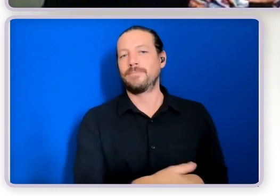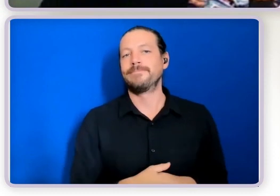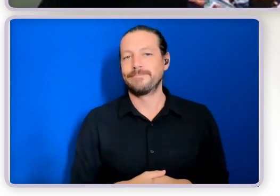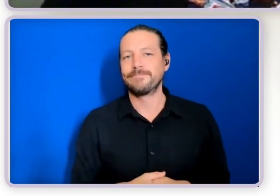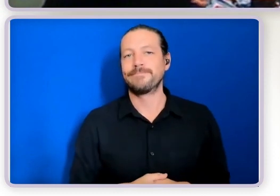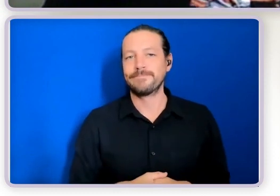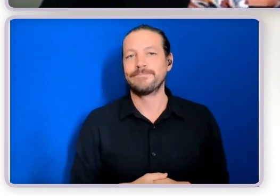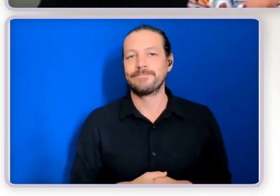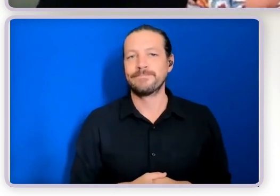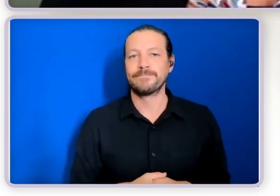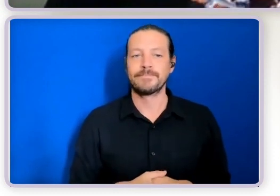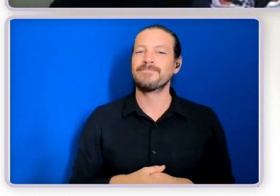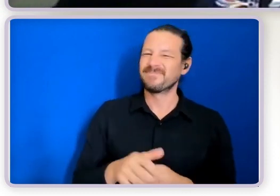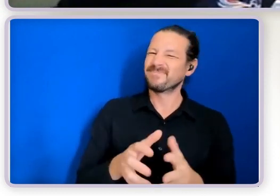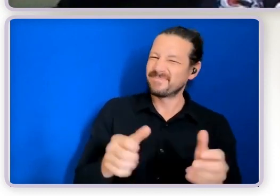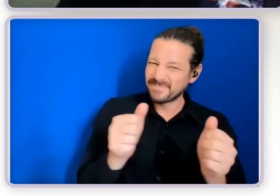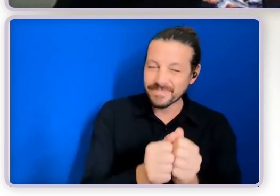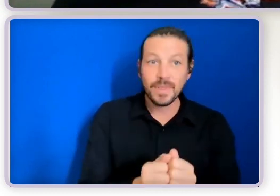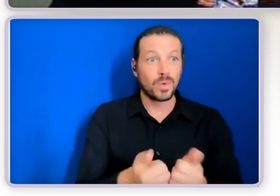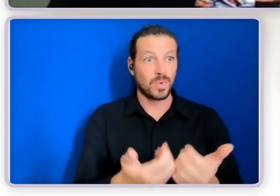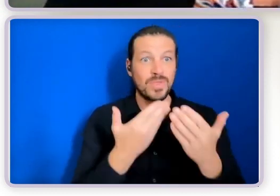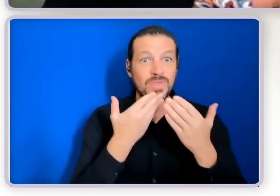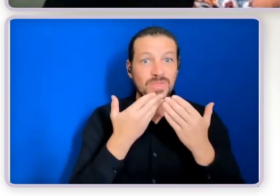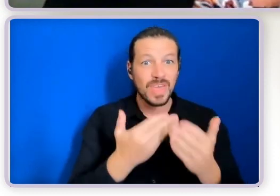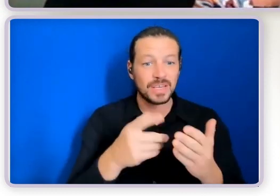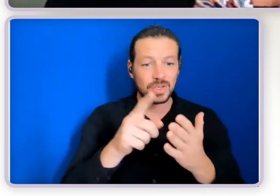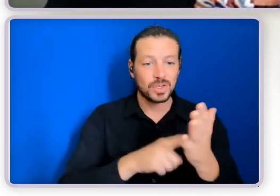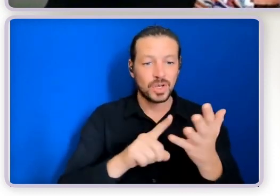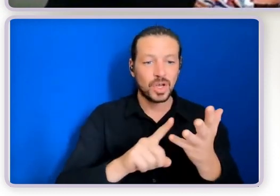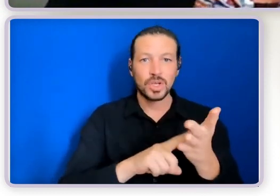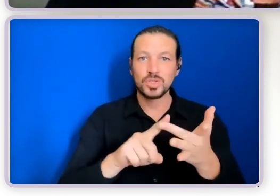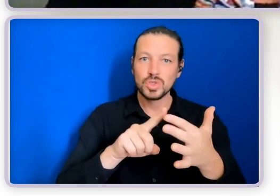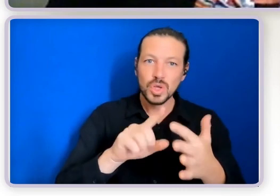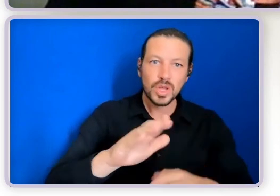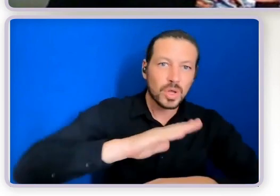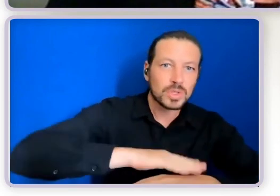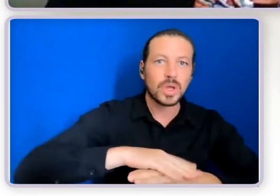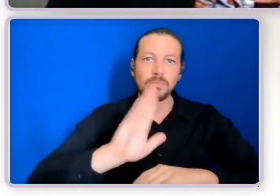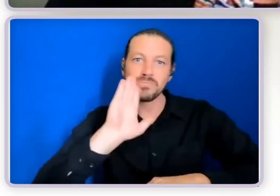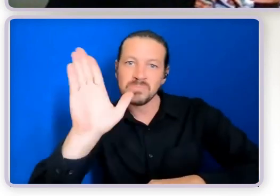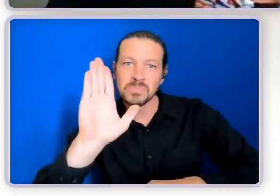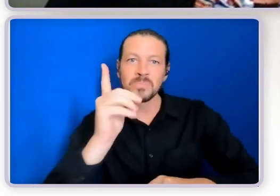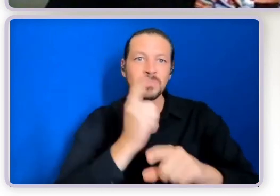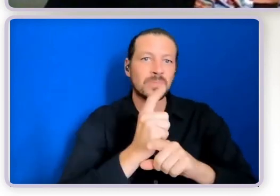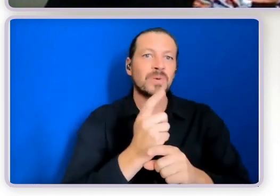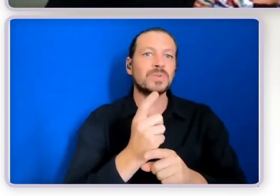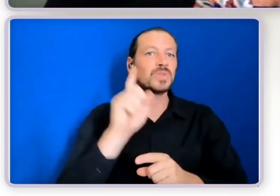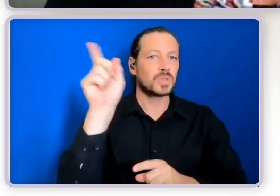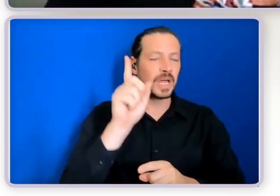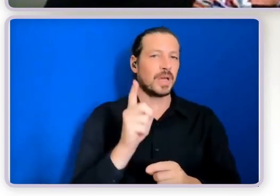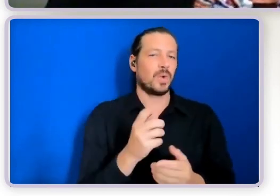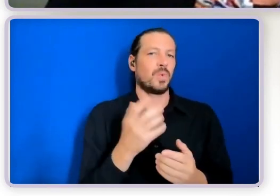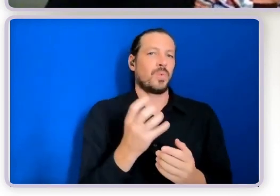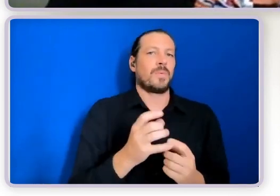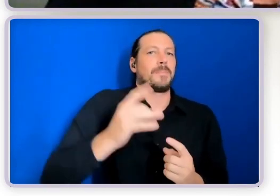Agreed. Well, thank you very much, Julie, for your time to bring this presentation to us all today. It's a very important topic, and I'm really glad